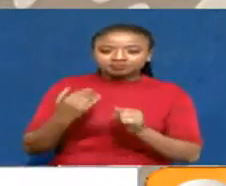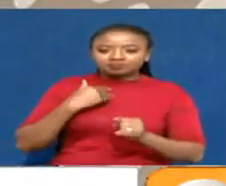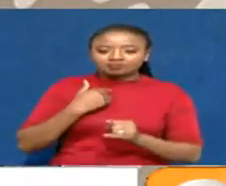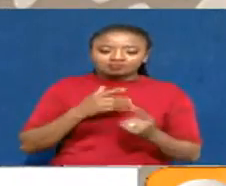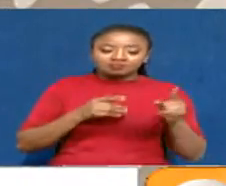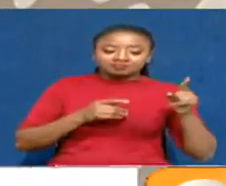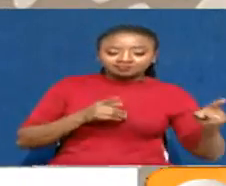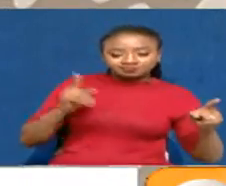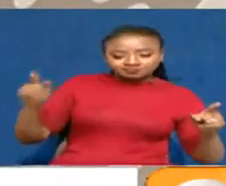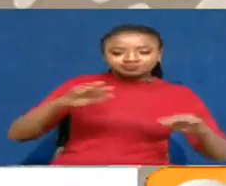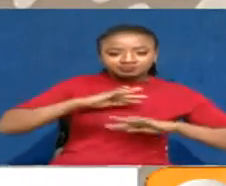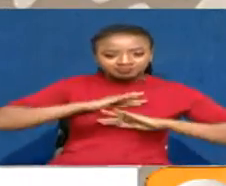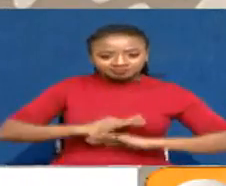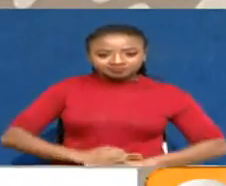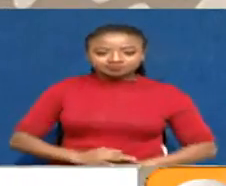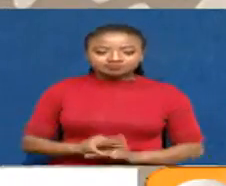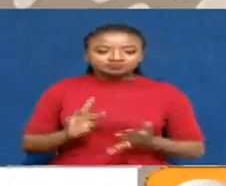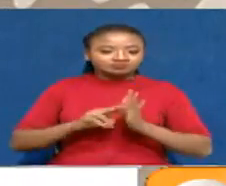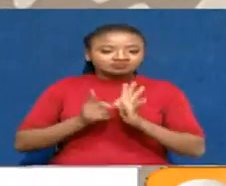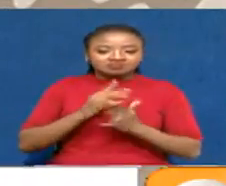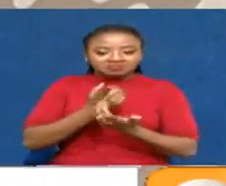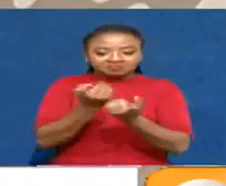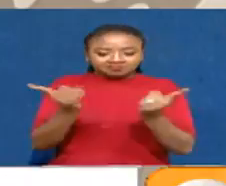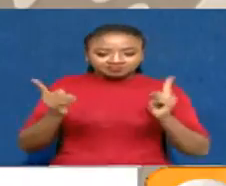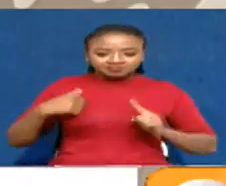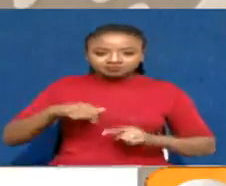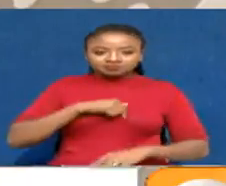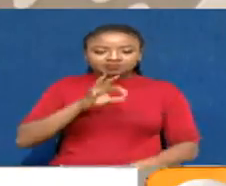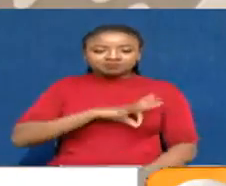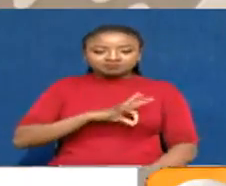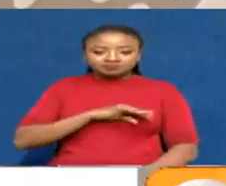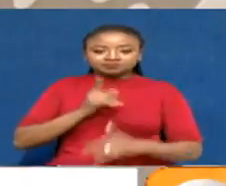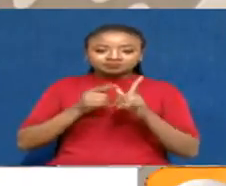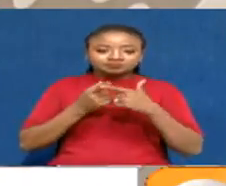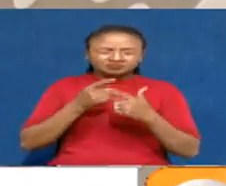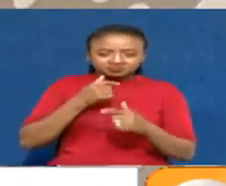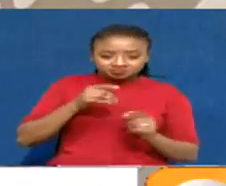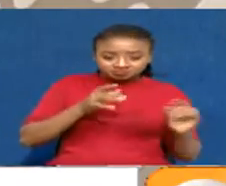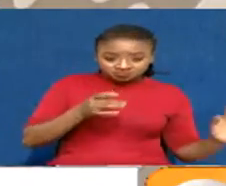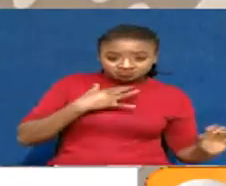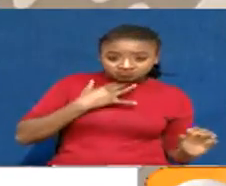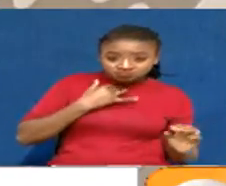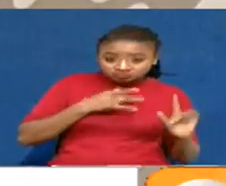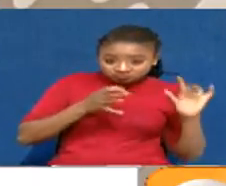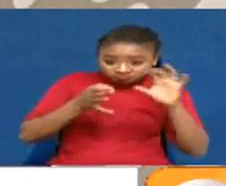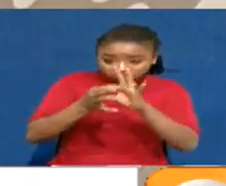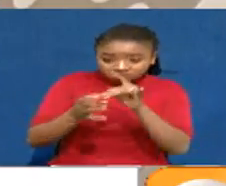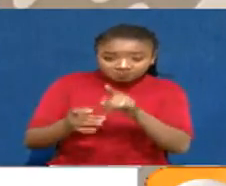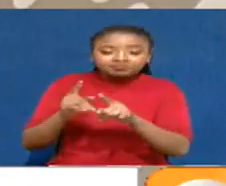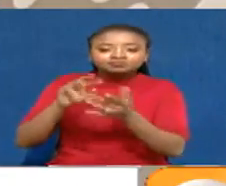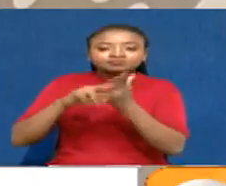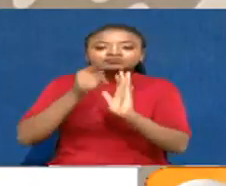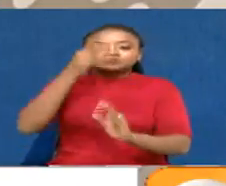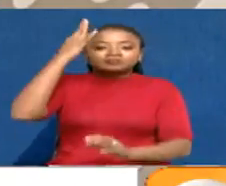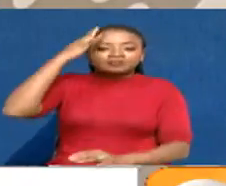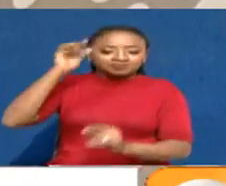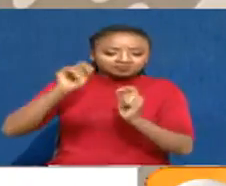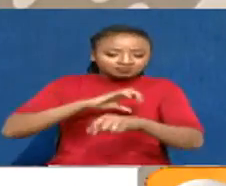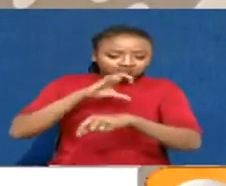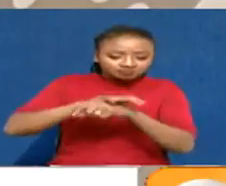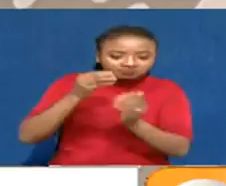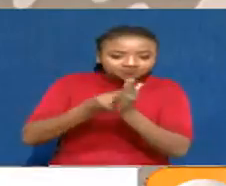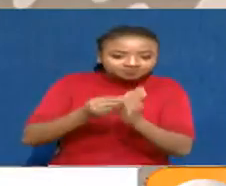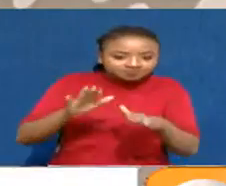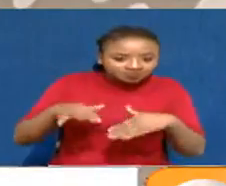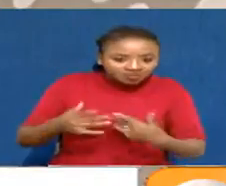the customer win, and all of us know that if you go through this process, you'll be able to get money this way and you should